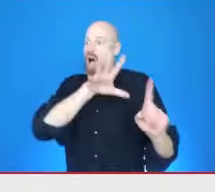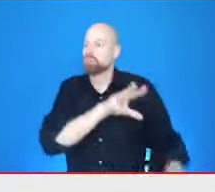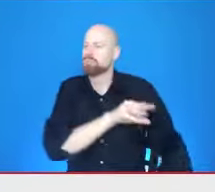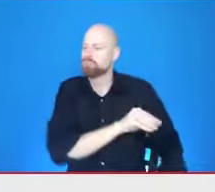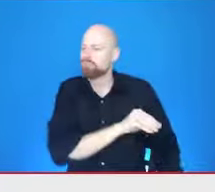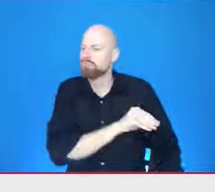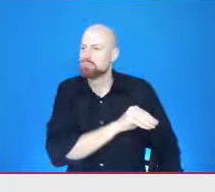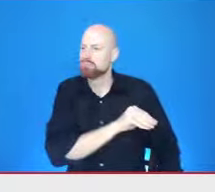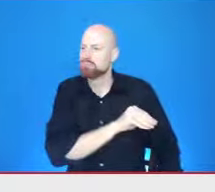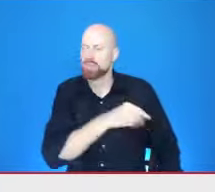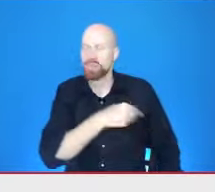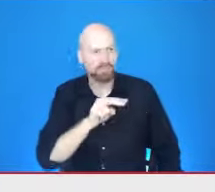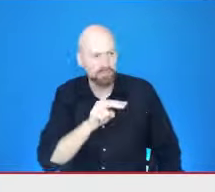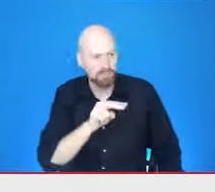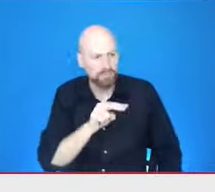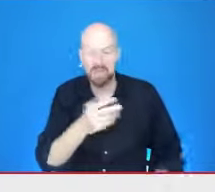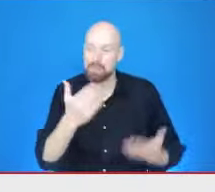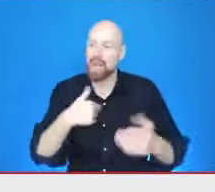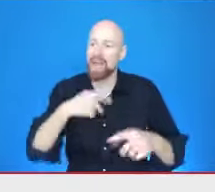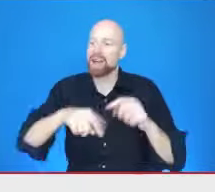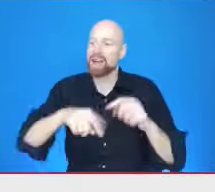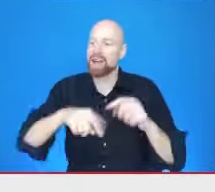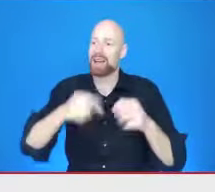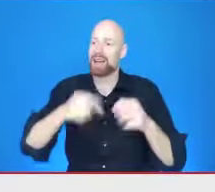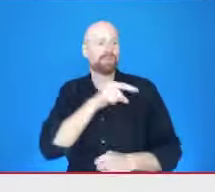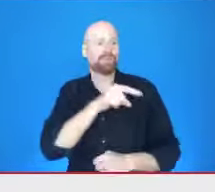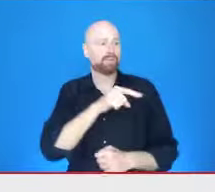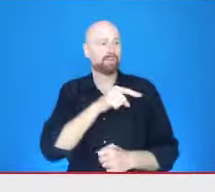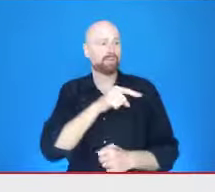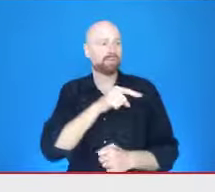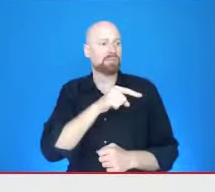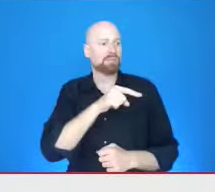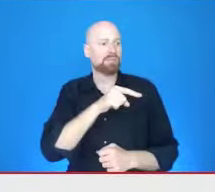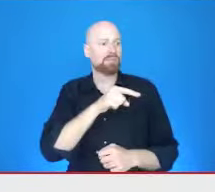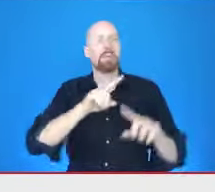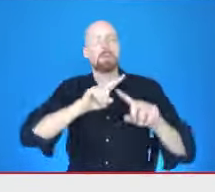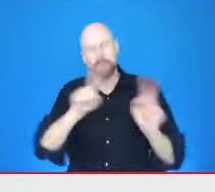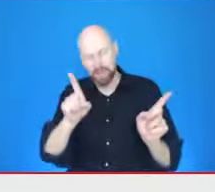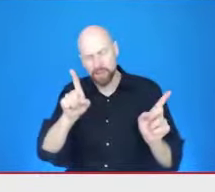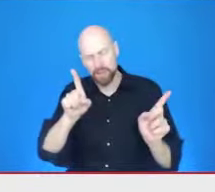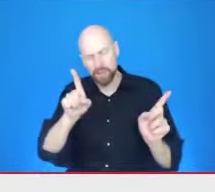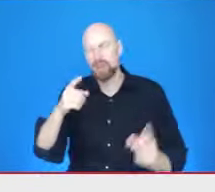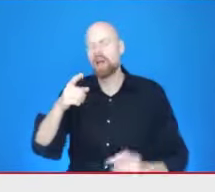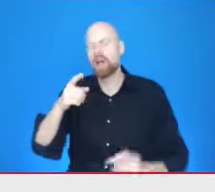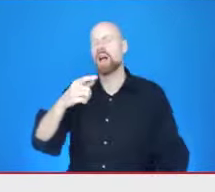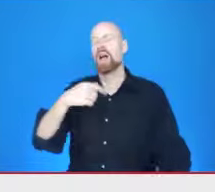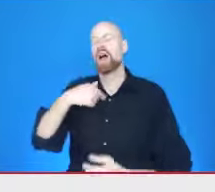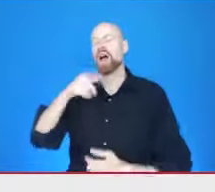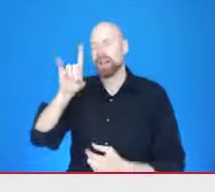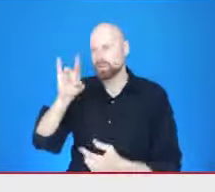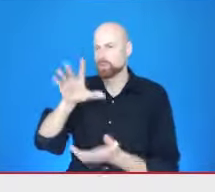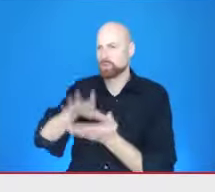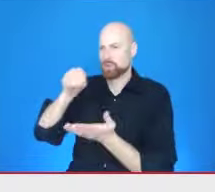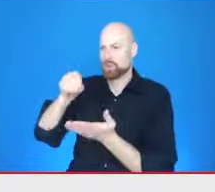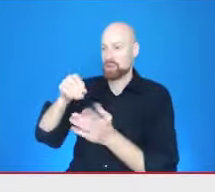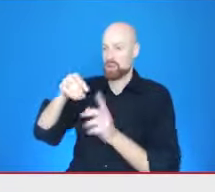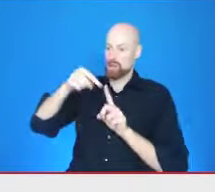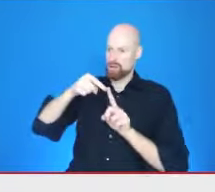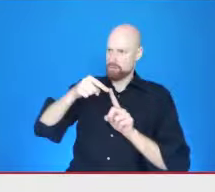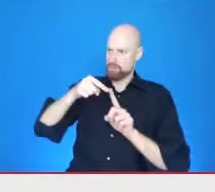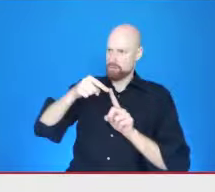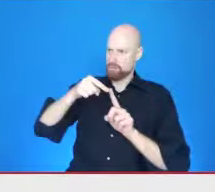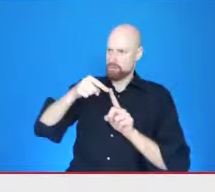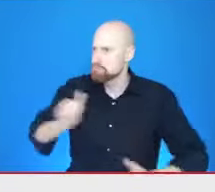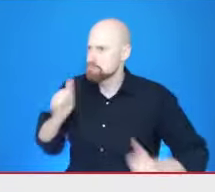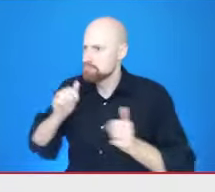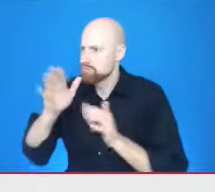say. So when I come across students like Patrick, I try to help him believe that love is more than just a word, but a way of life